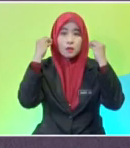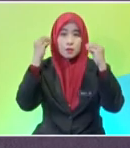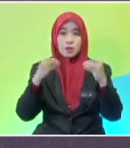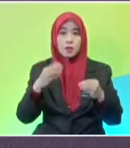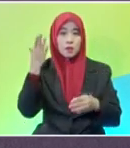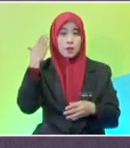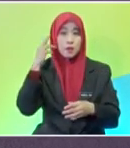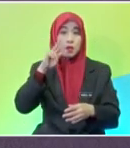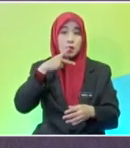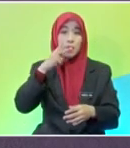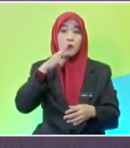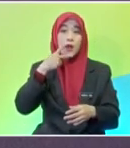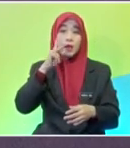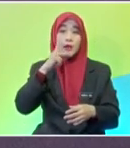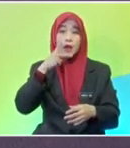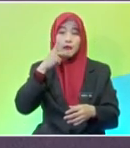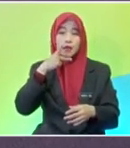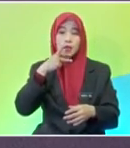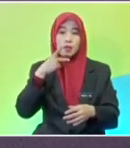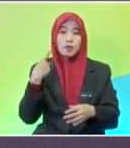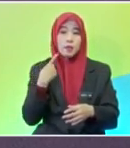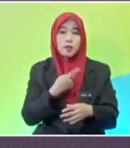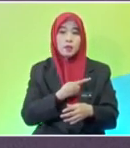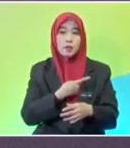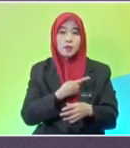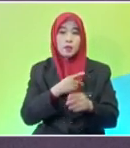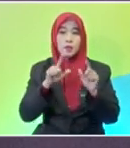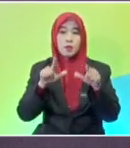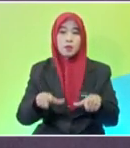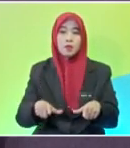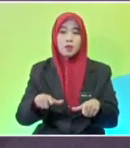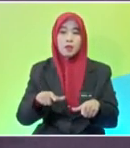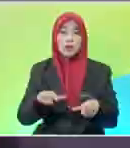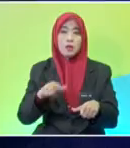the carbohydrate. So I think this should go with the rice, teacher?